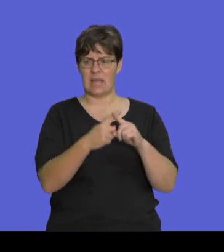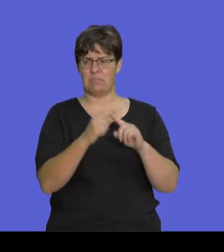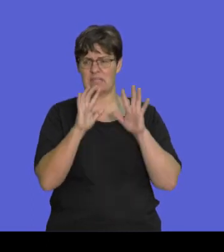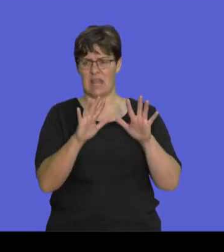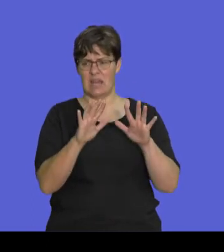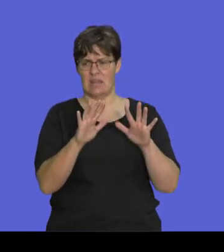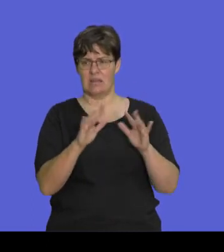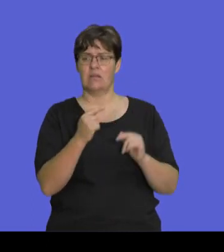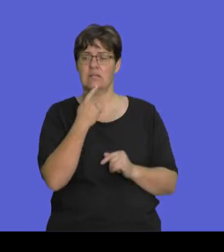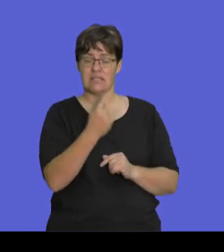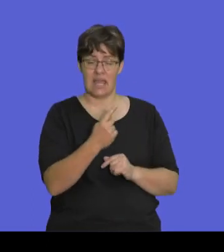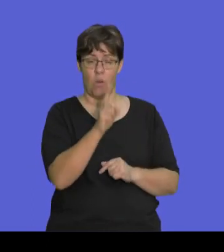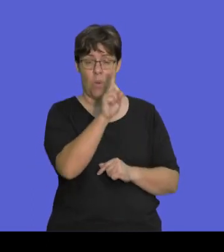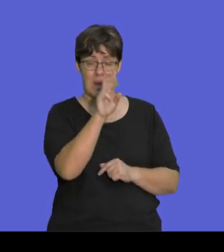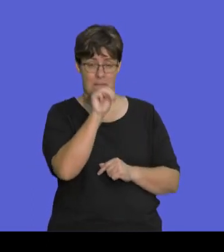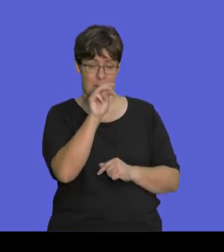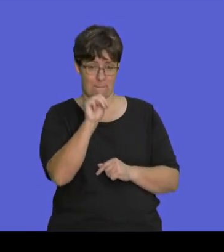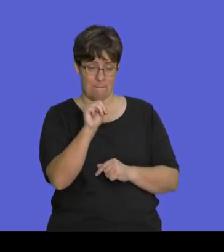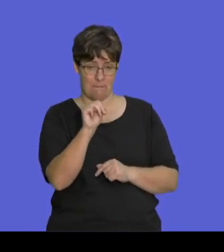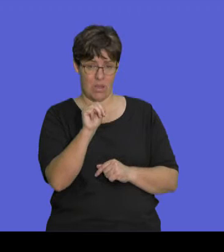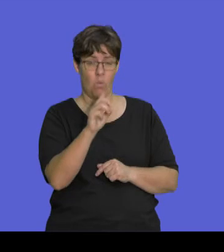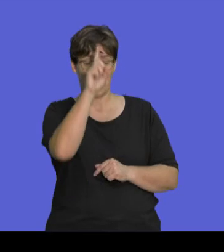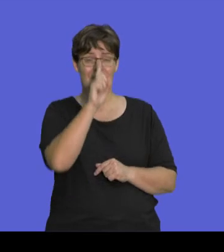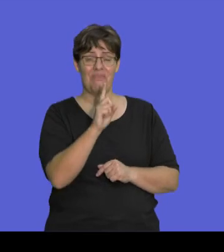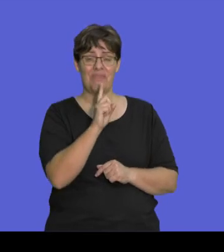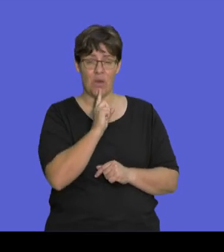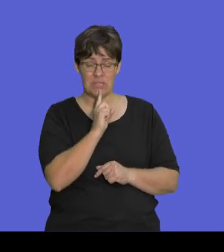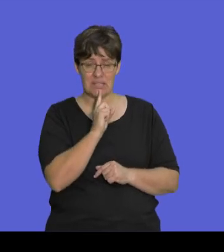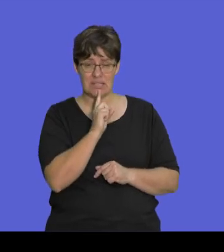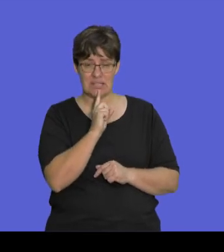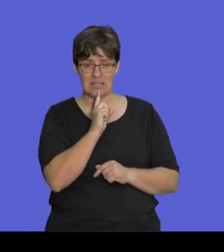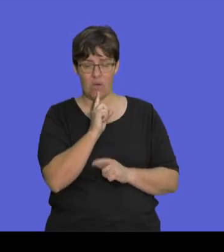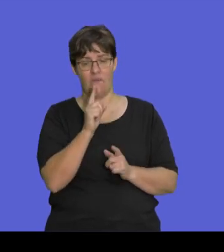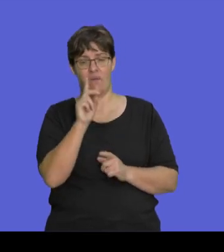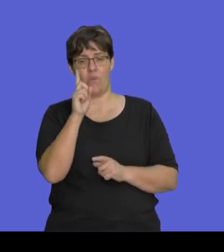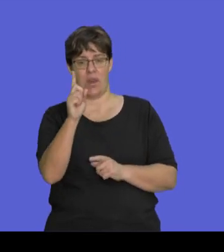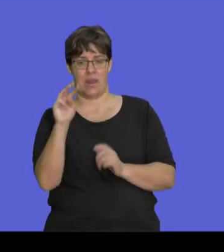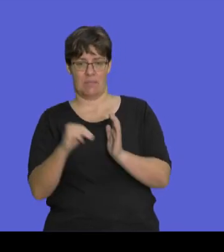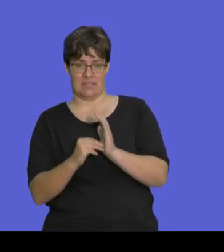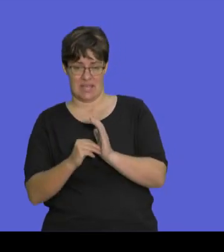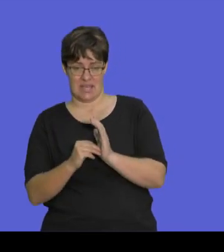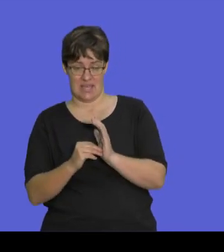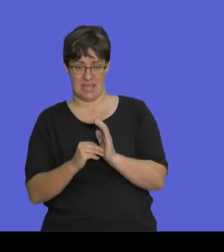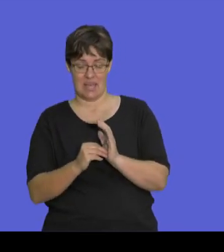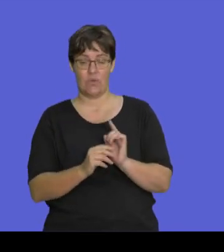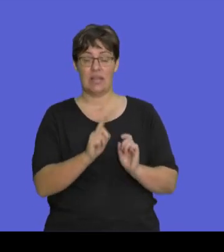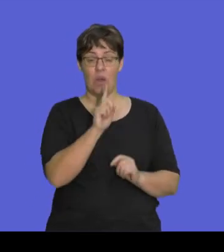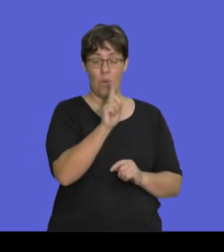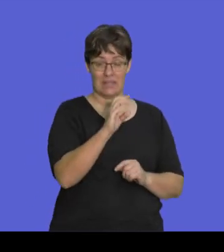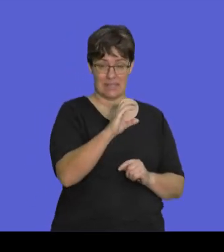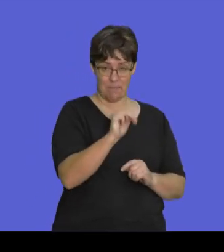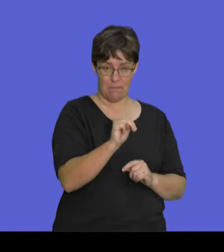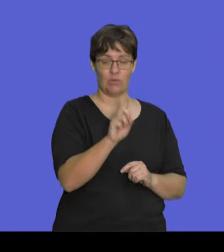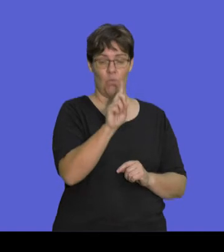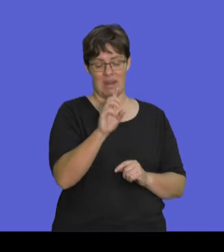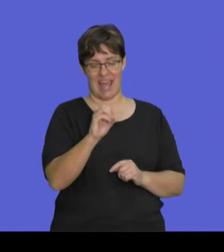3? You are saying that a millimeter is 1,000th of a meter, while a centimeter is